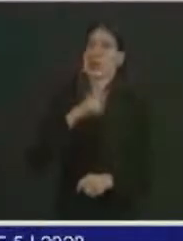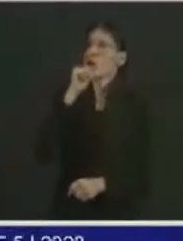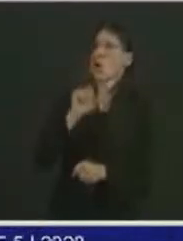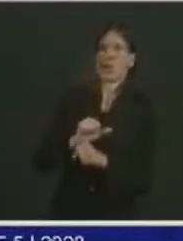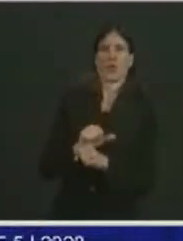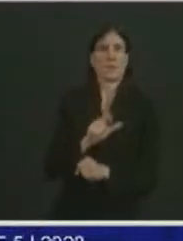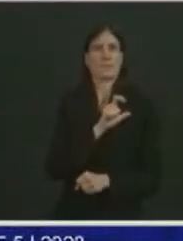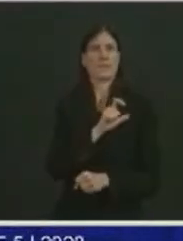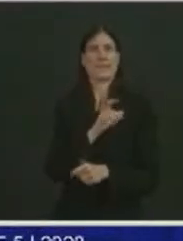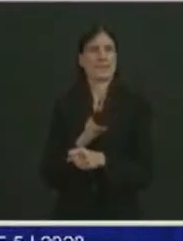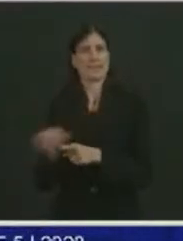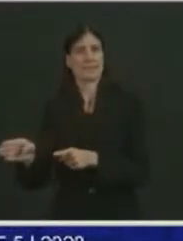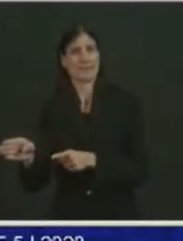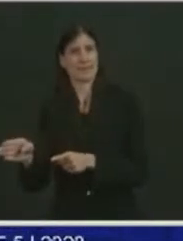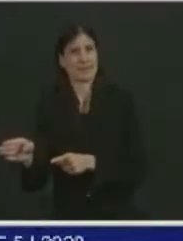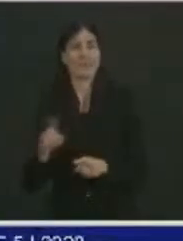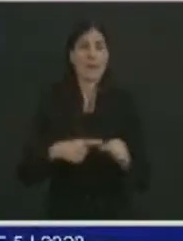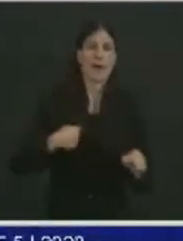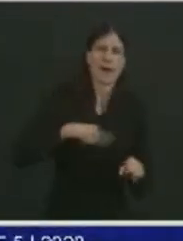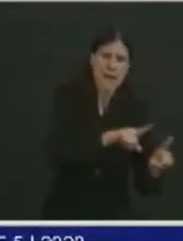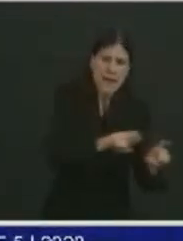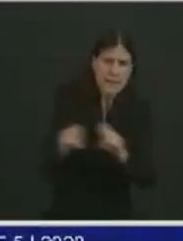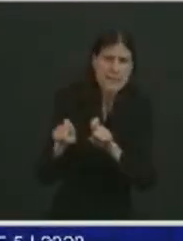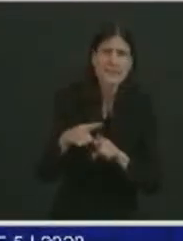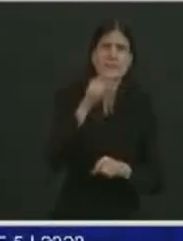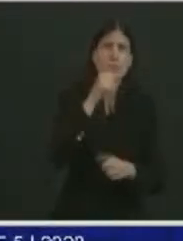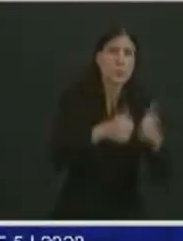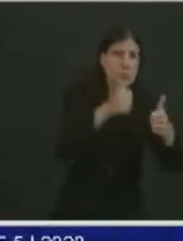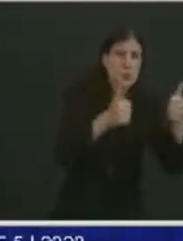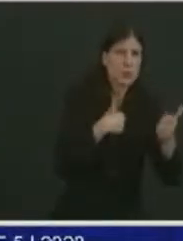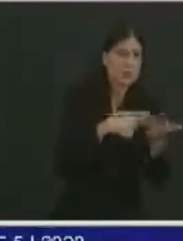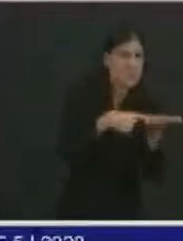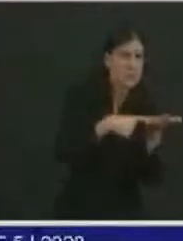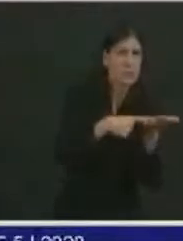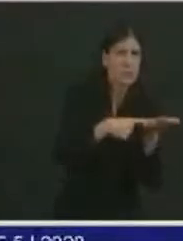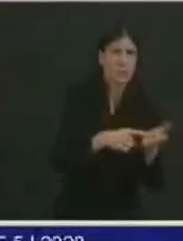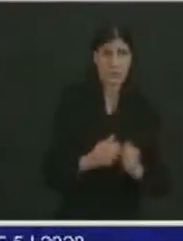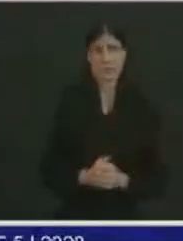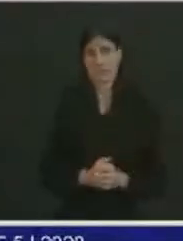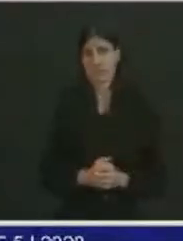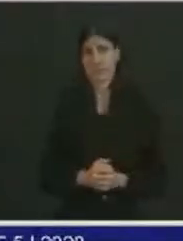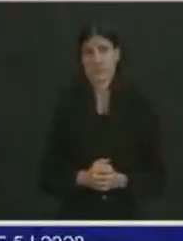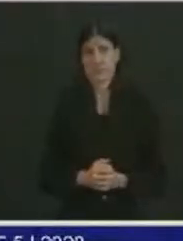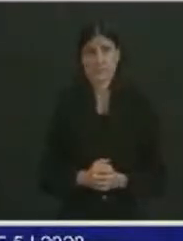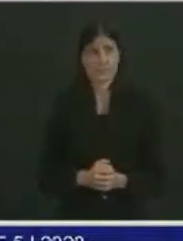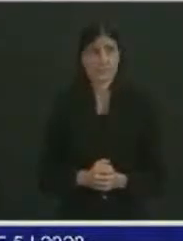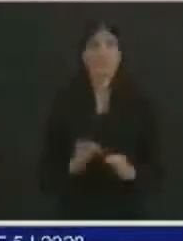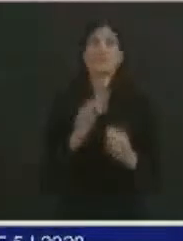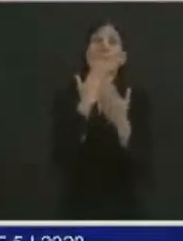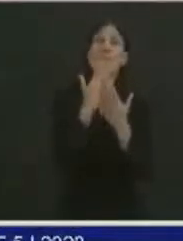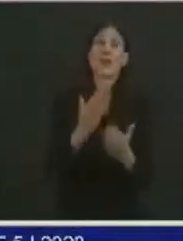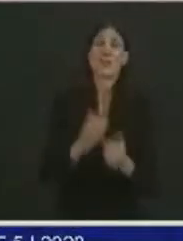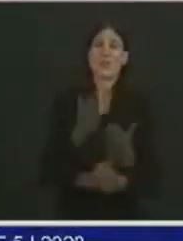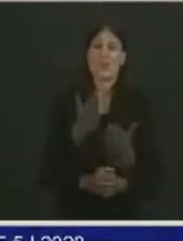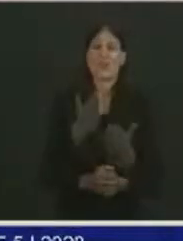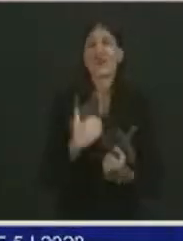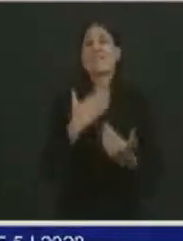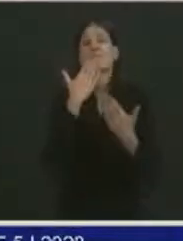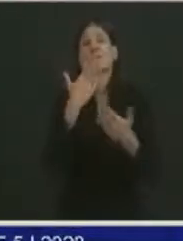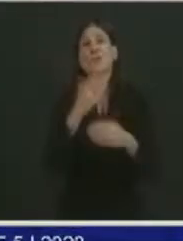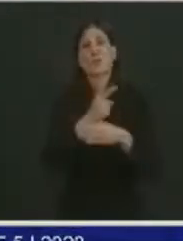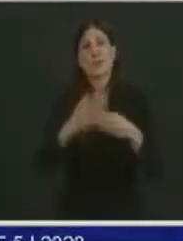and that is my job. Thank you, everyone. All right, stay safe, everyone. Have a good weekend. Go out to dinner.